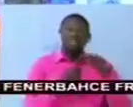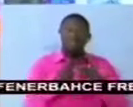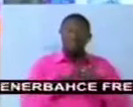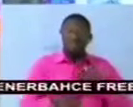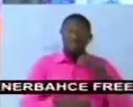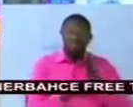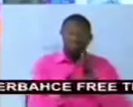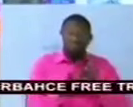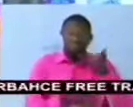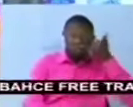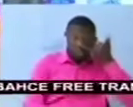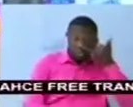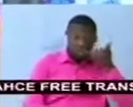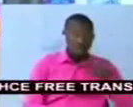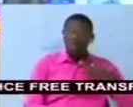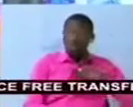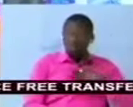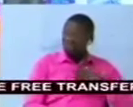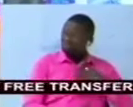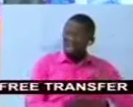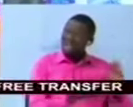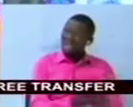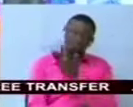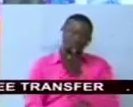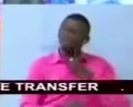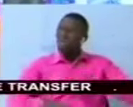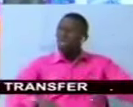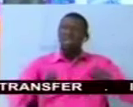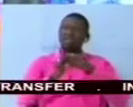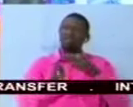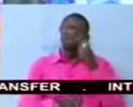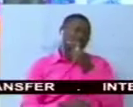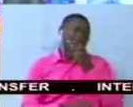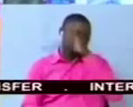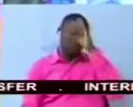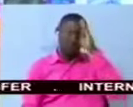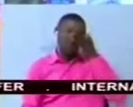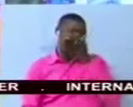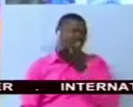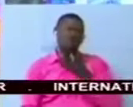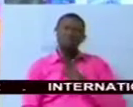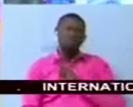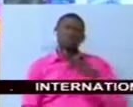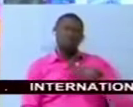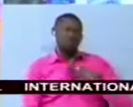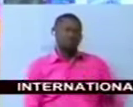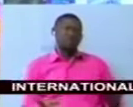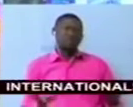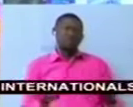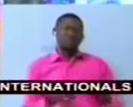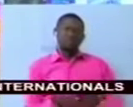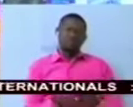I told them that I have no interest. If at all it is drug, let them be taken out of